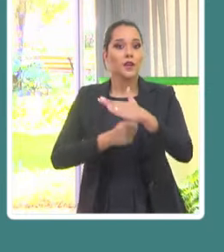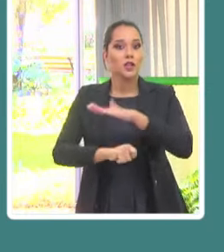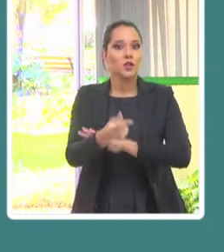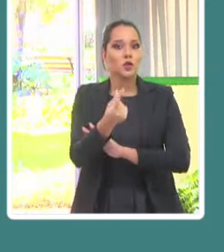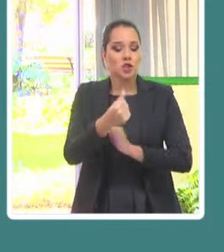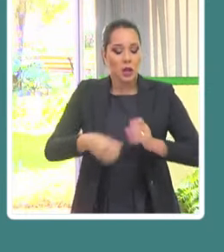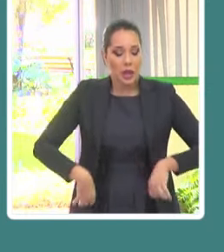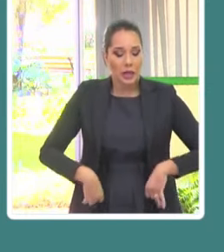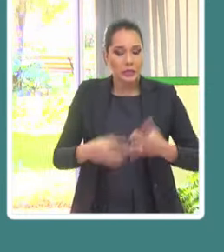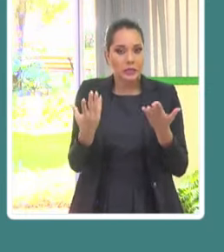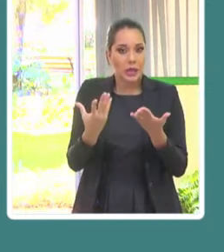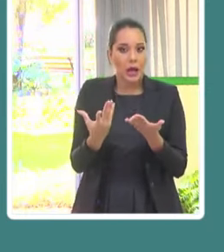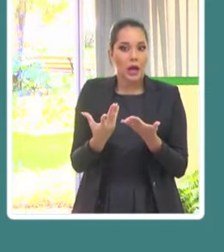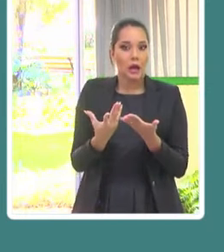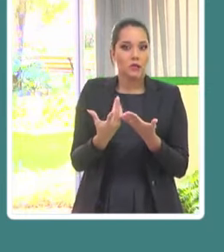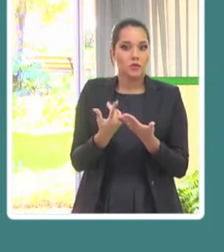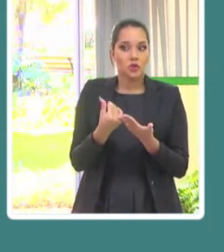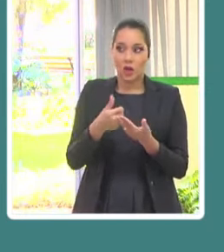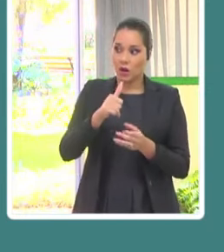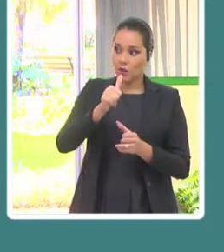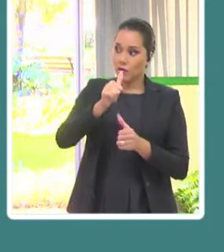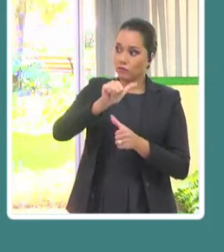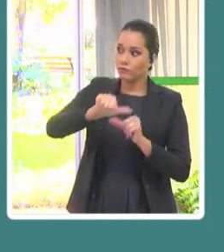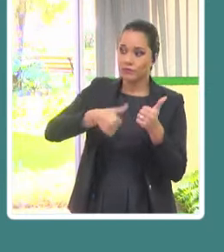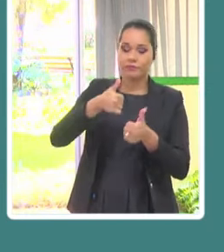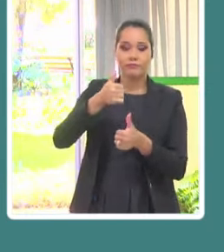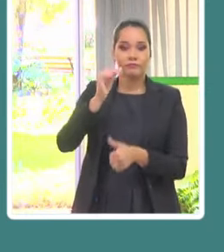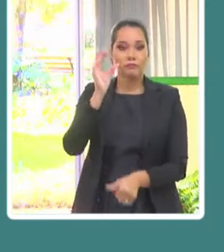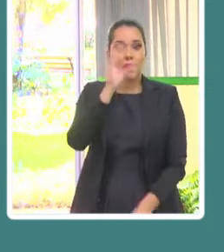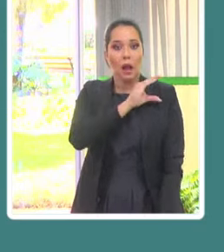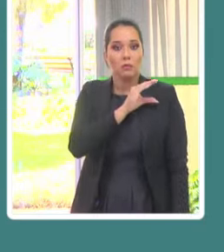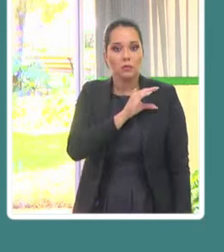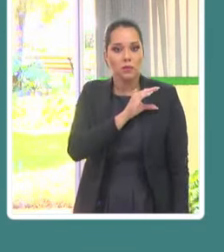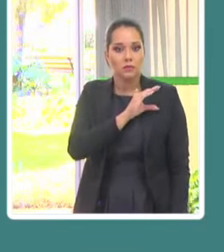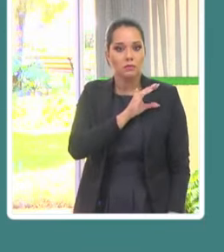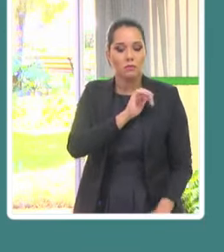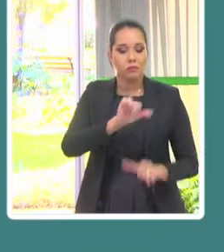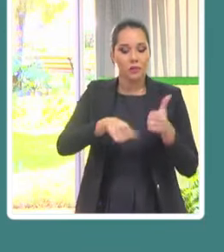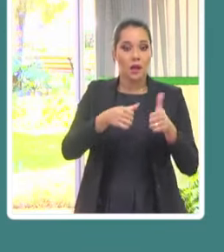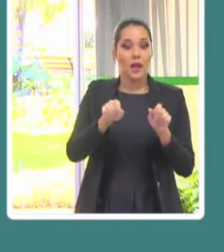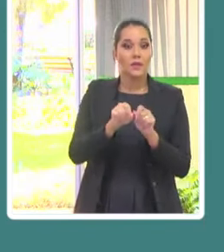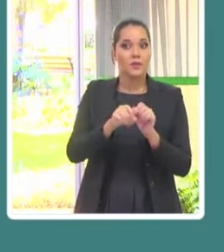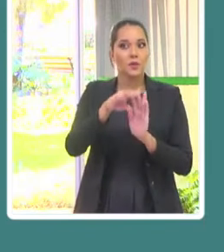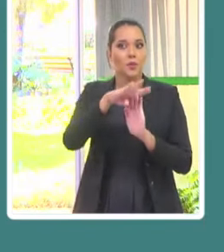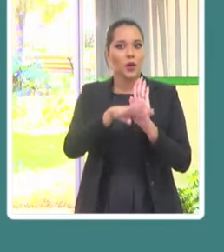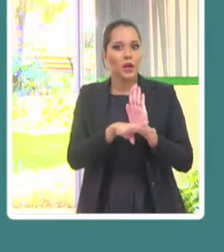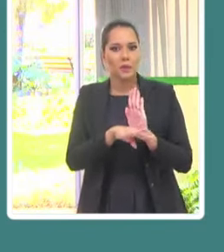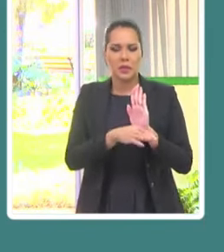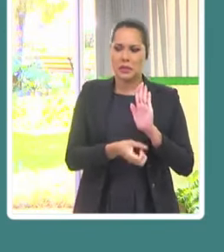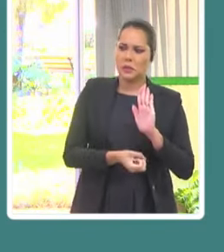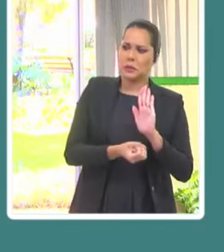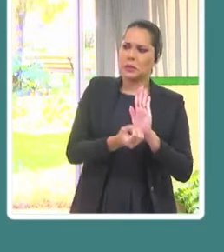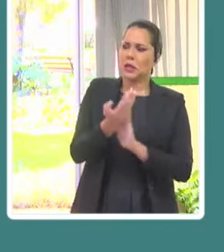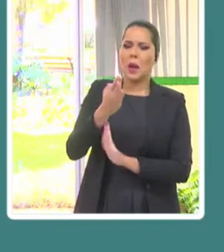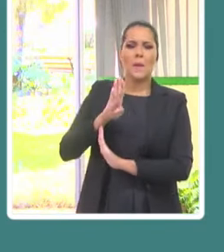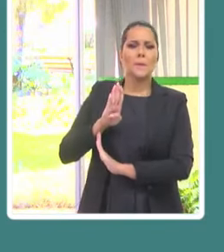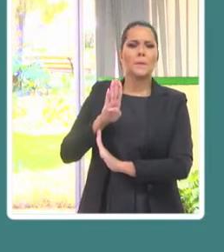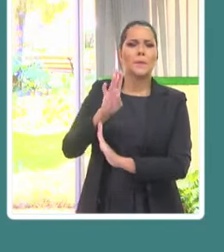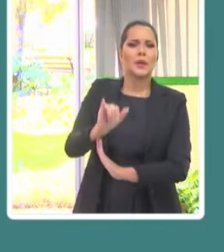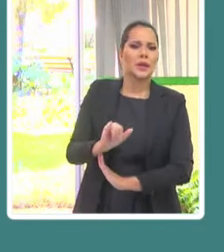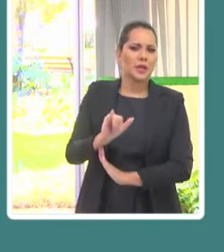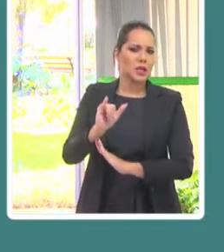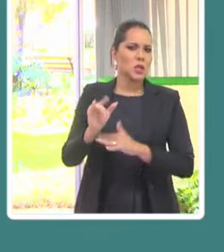changing, and changing very fast. These were programs of hundreds of billions of dollars. In